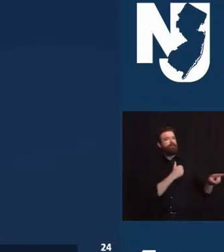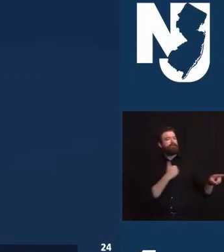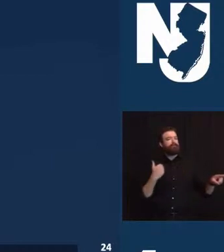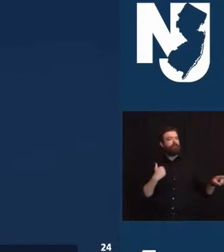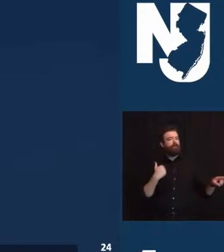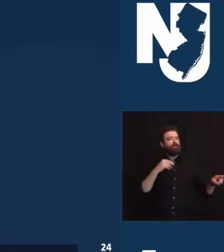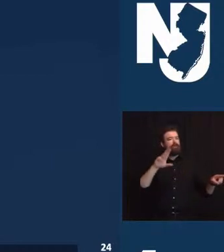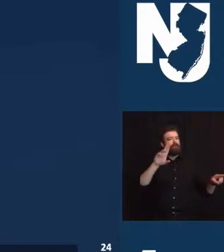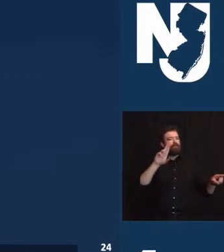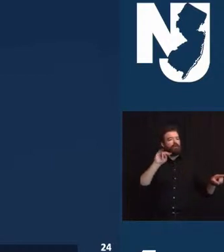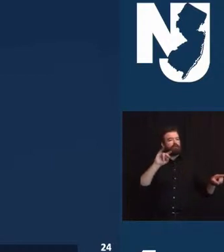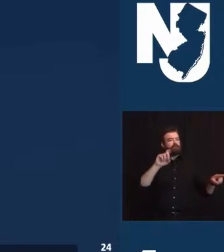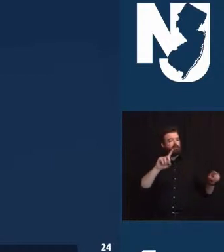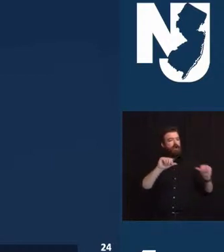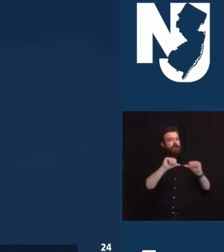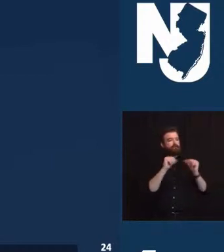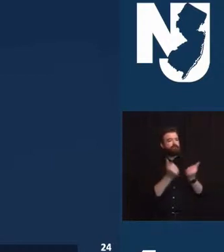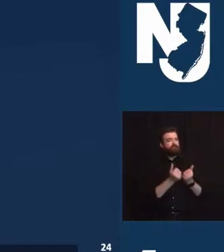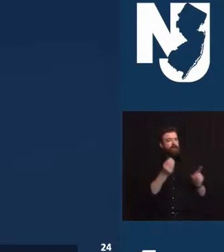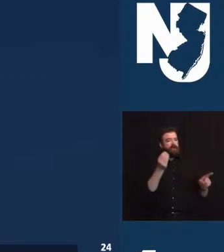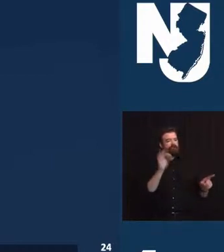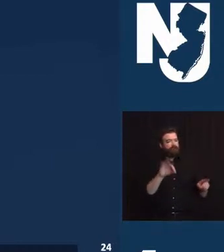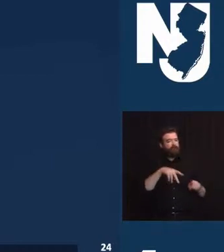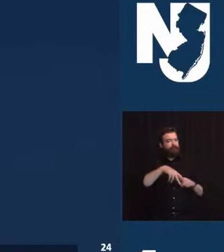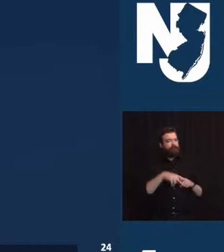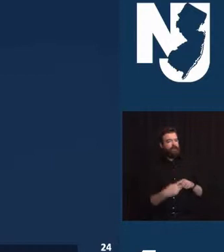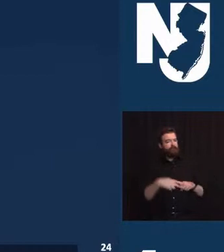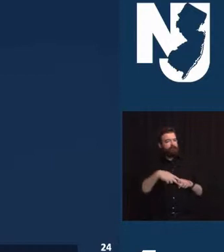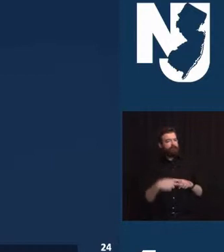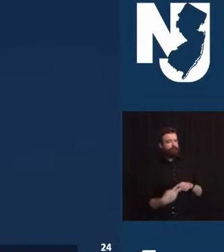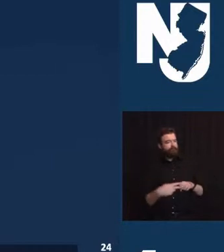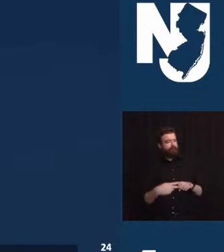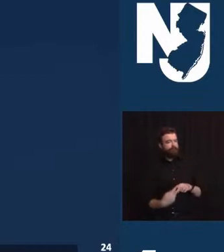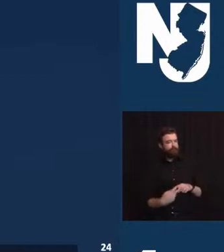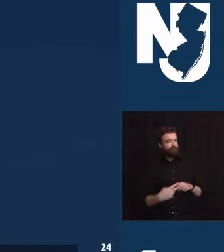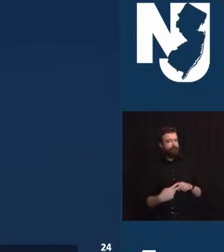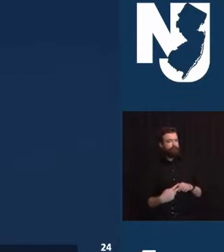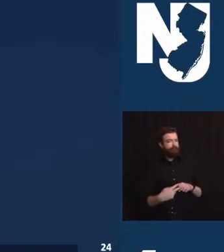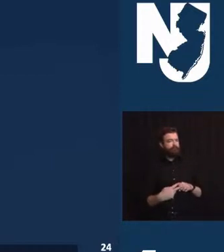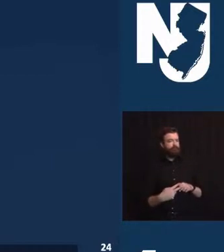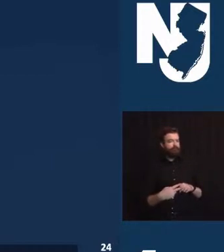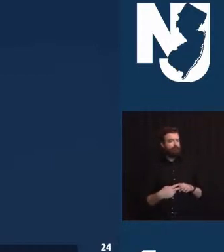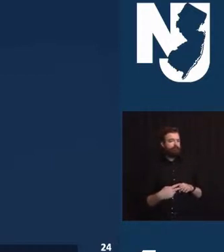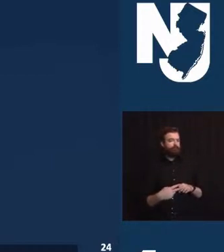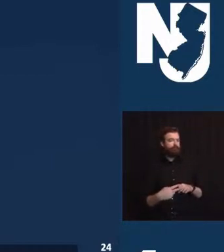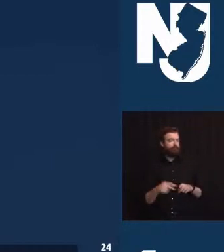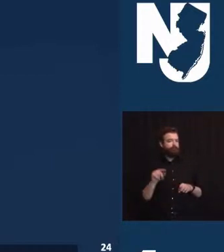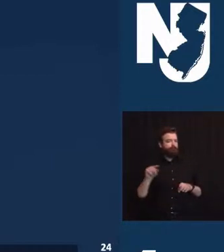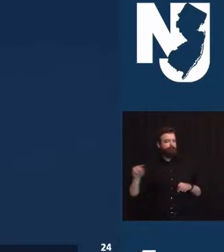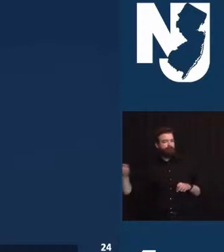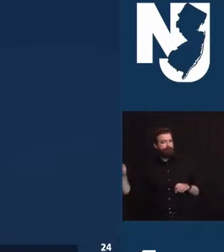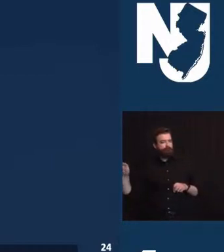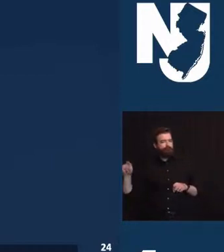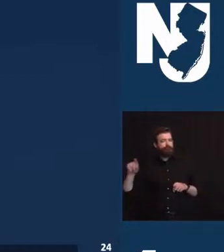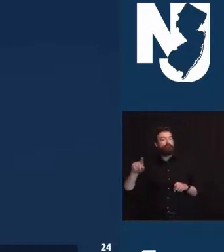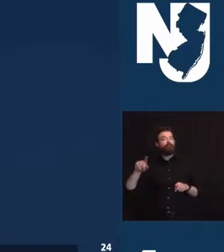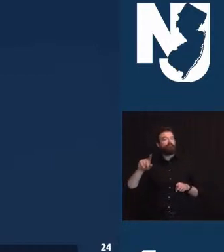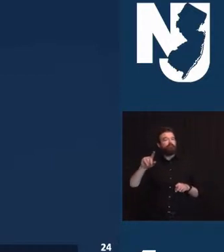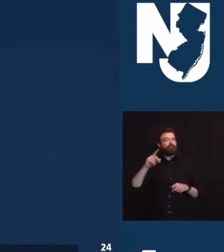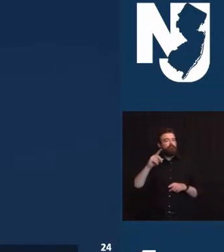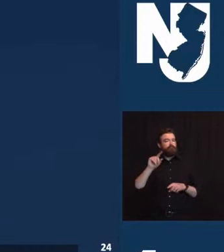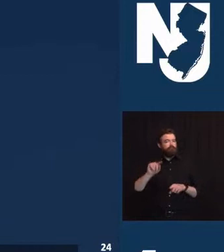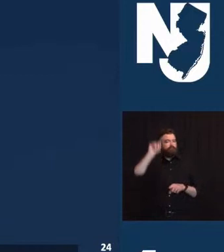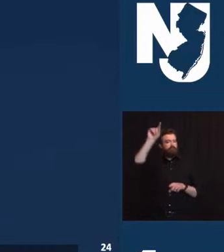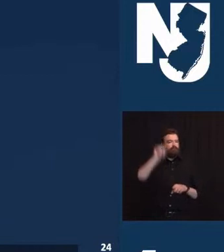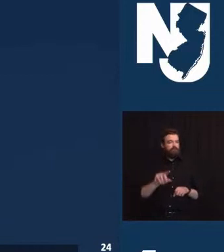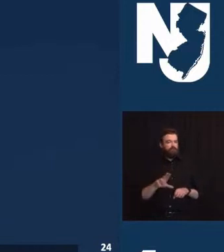and Apprentices of the plumbing and pipe fitting industry of the U.S. and Canada. Closer to home, he worked at a local 24